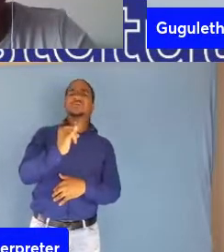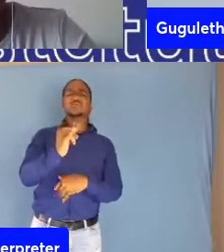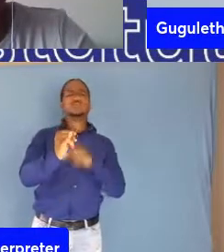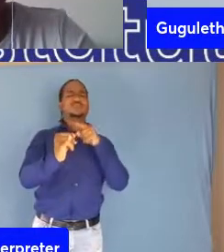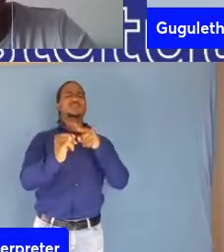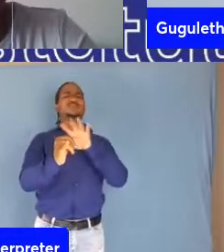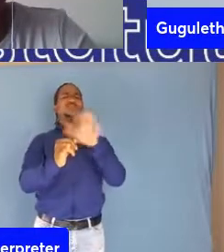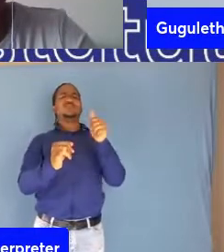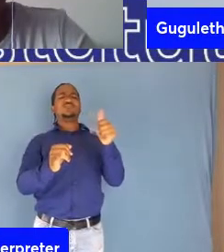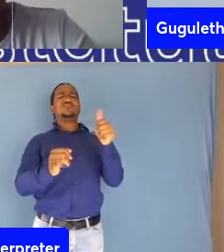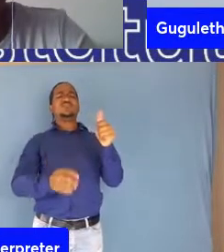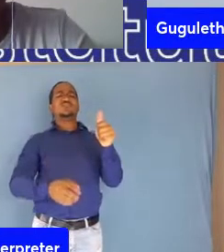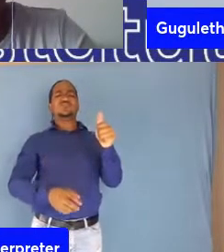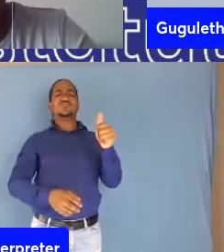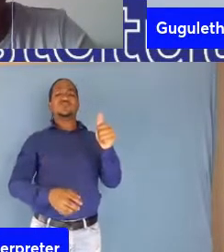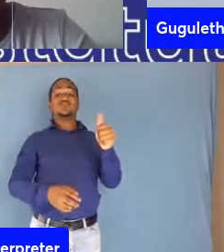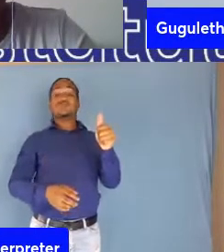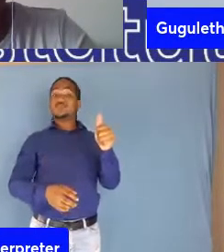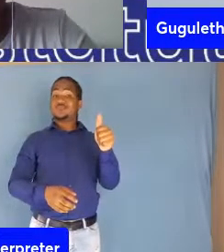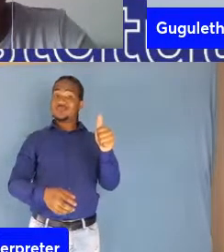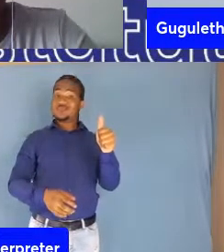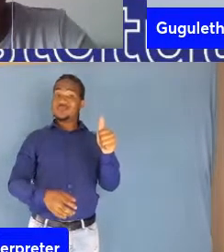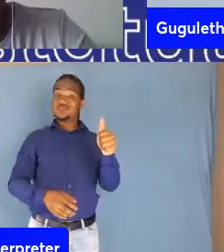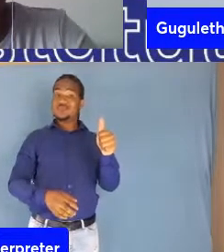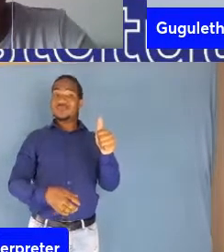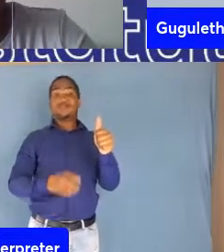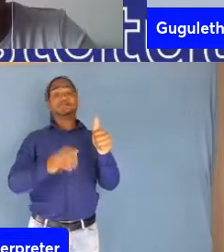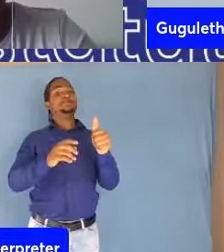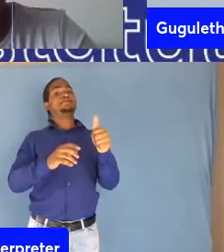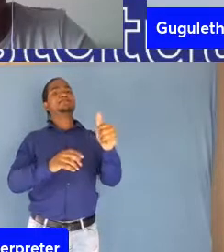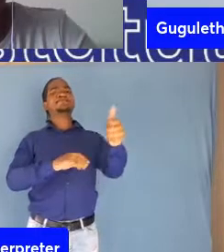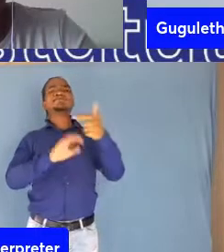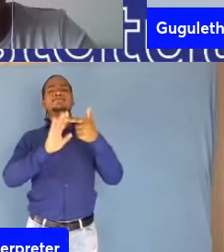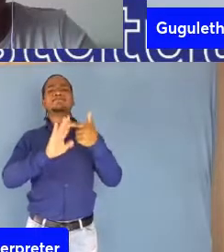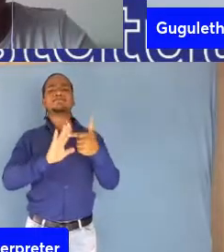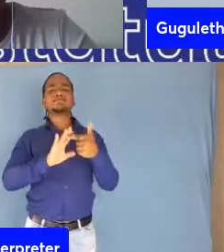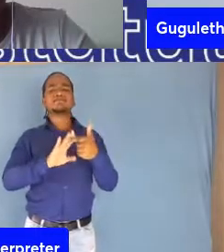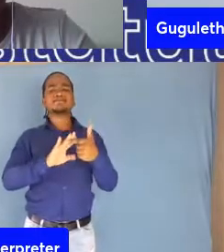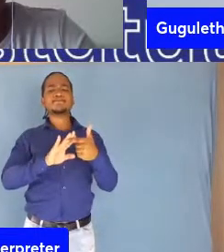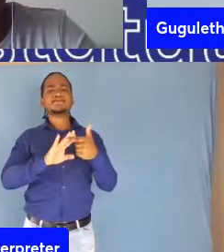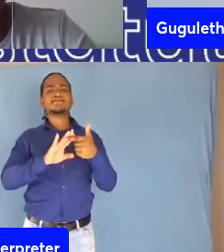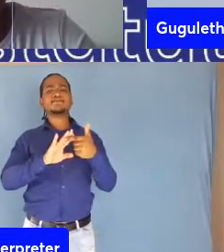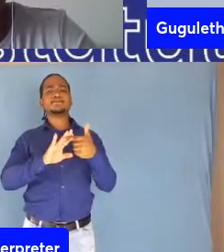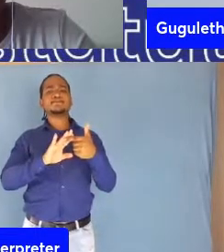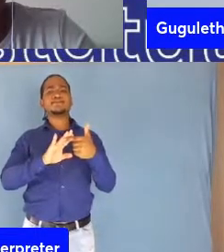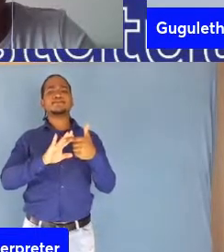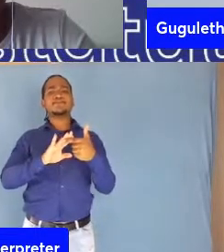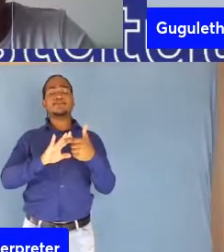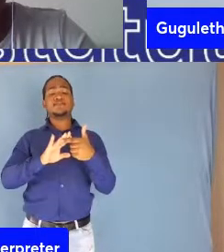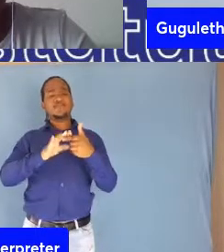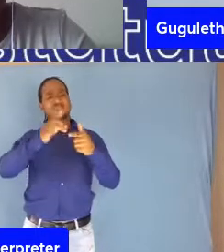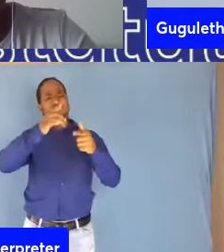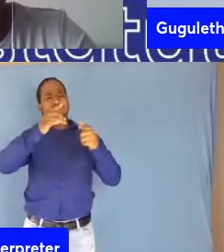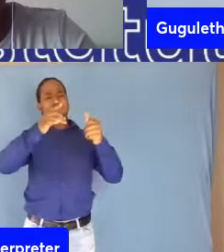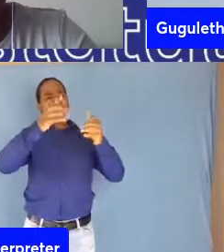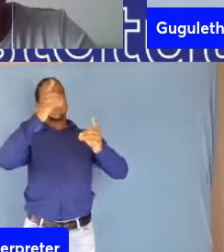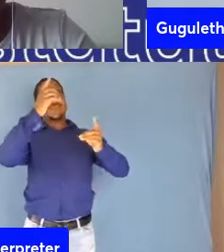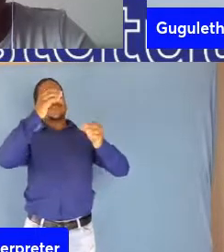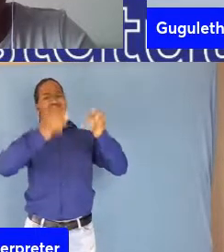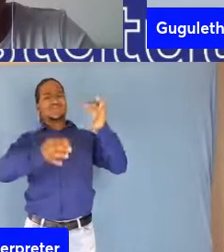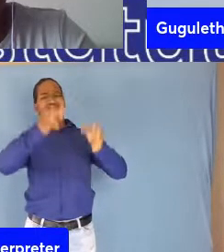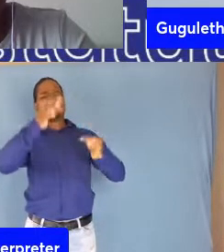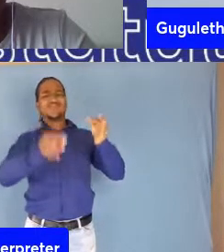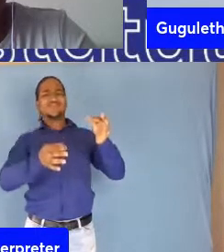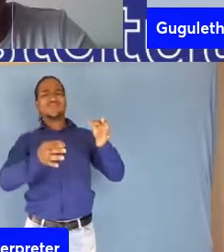So again, the judgment of, you are deaf and you are pregnant and you're in